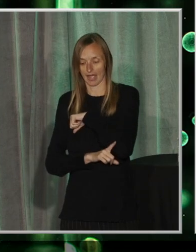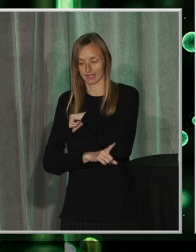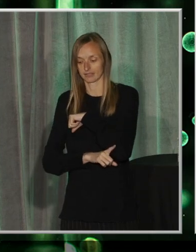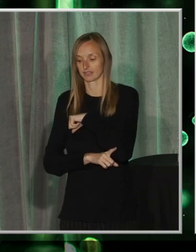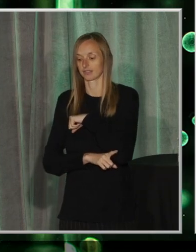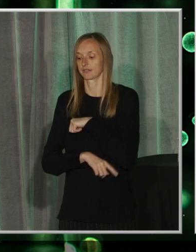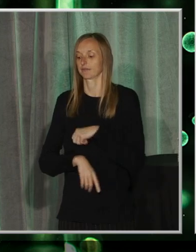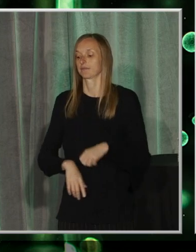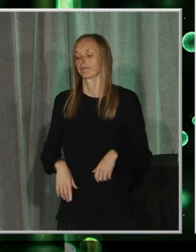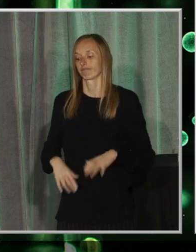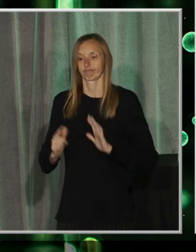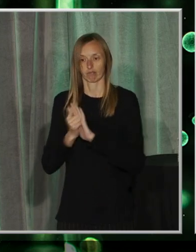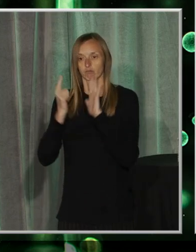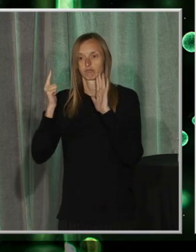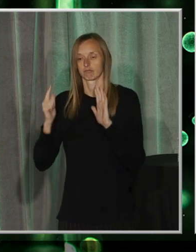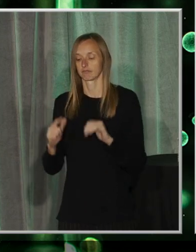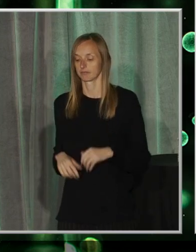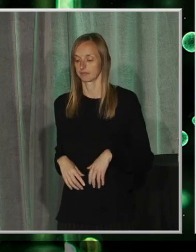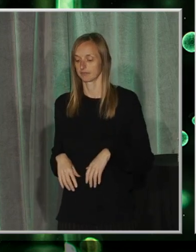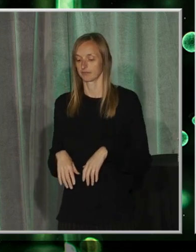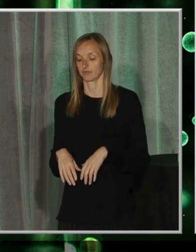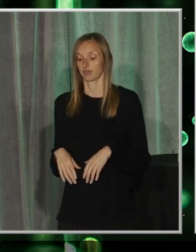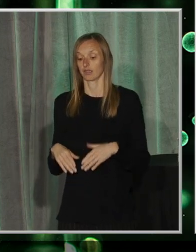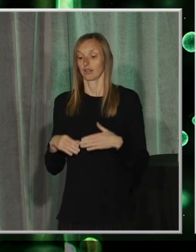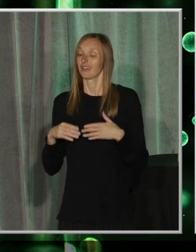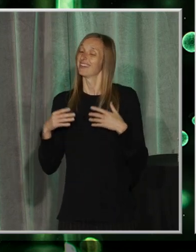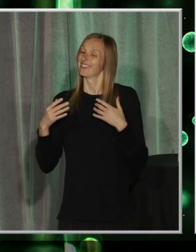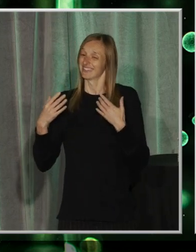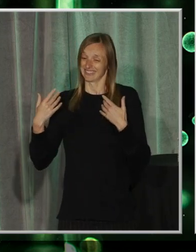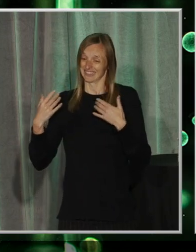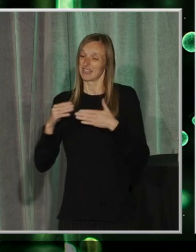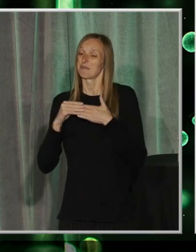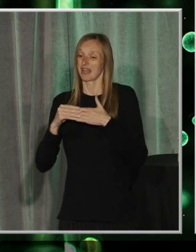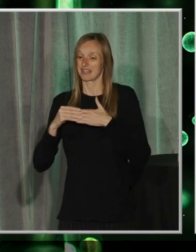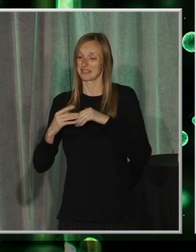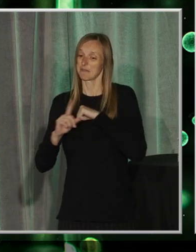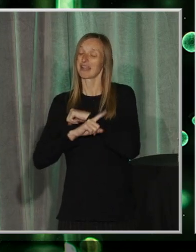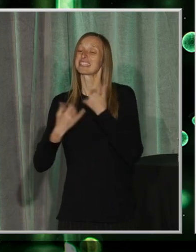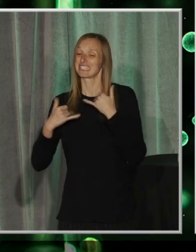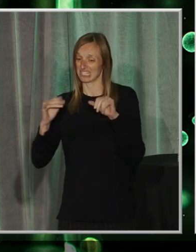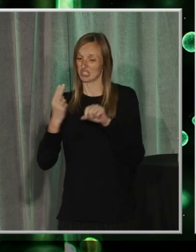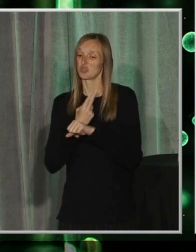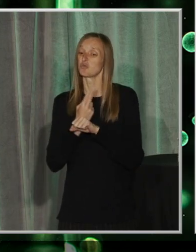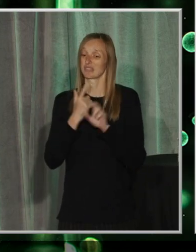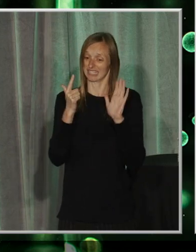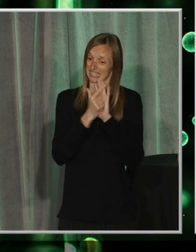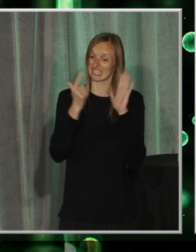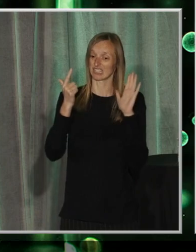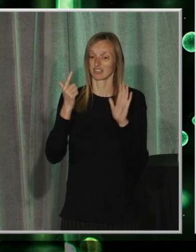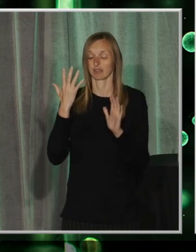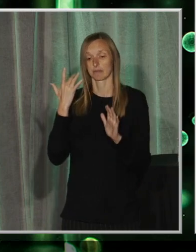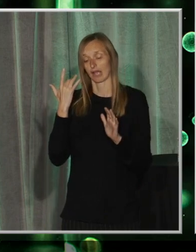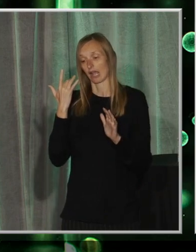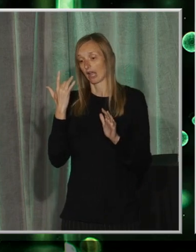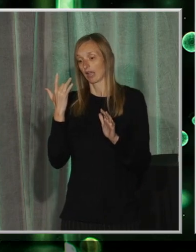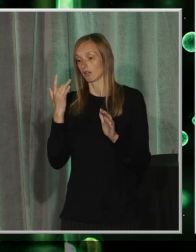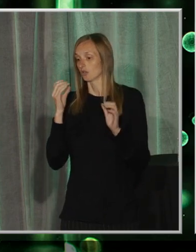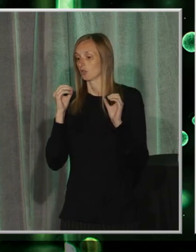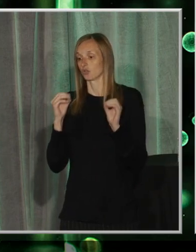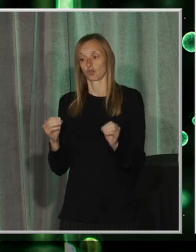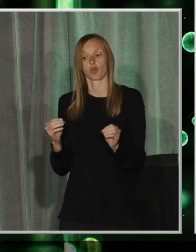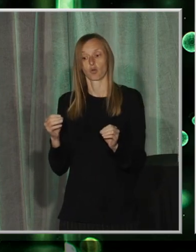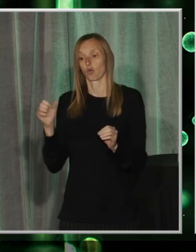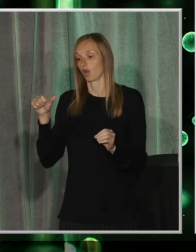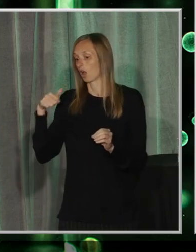terms. But these plastic bags are still used illegally, either because there are no